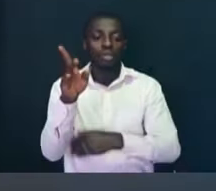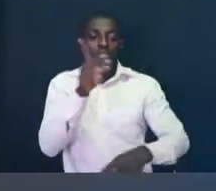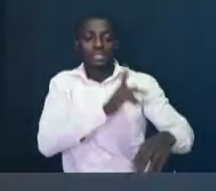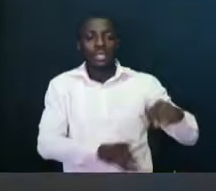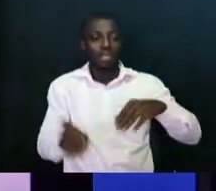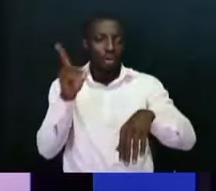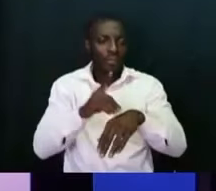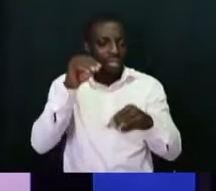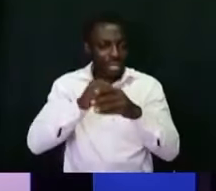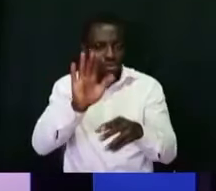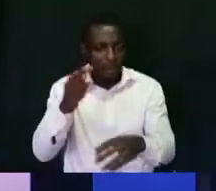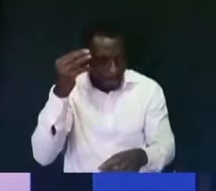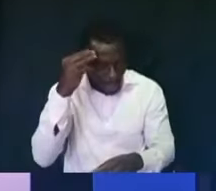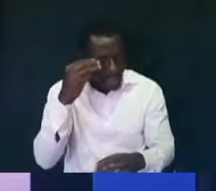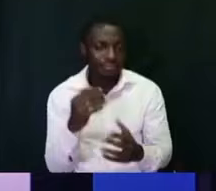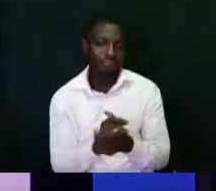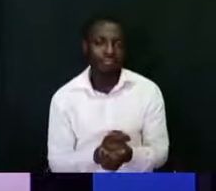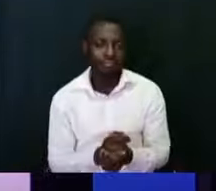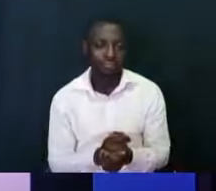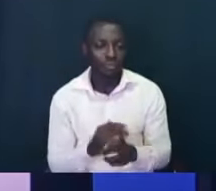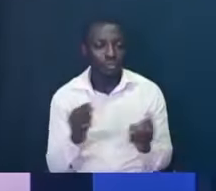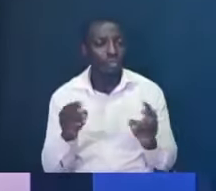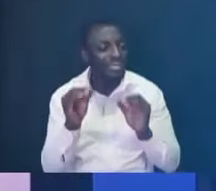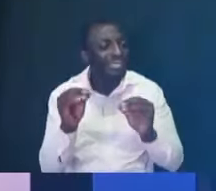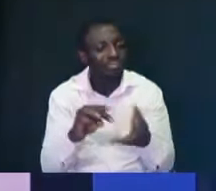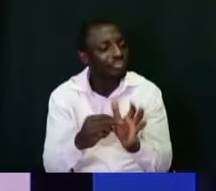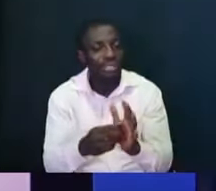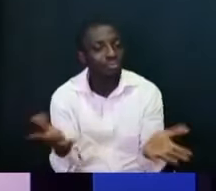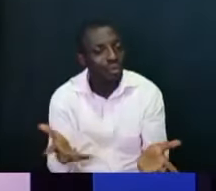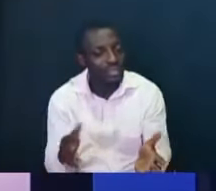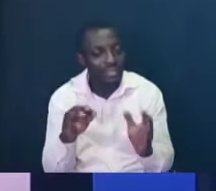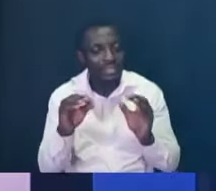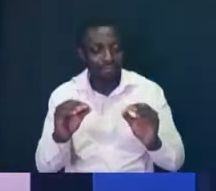What then is teaching?